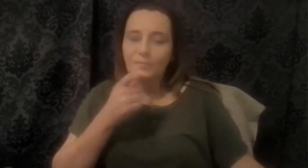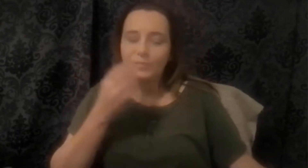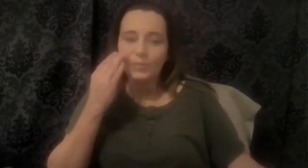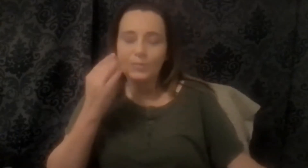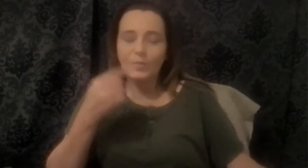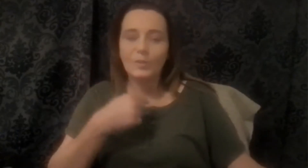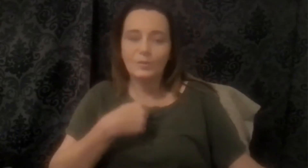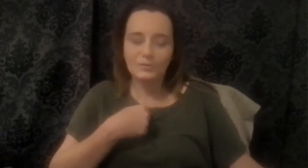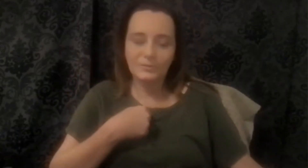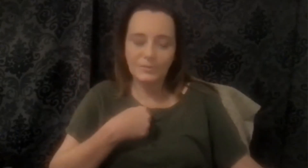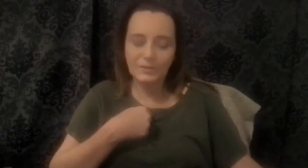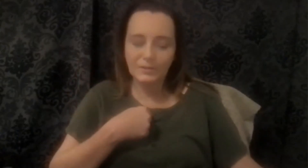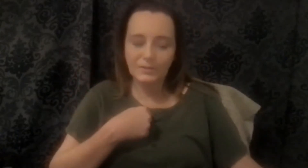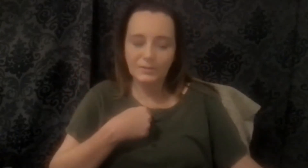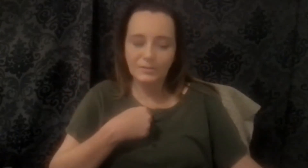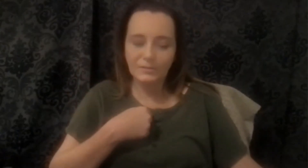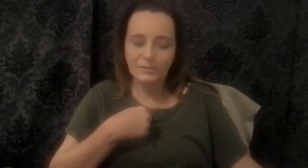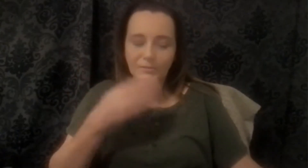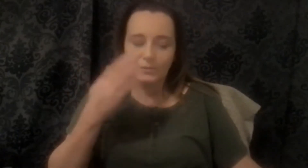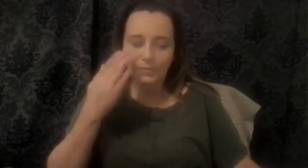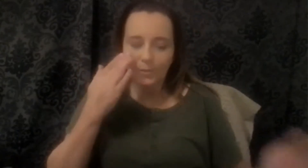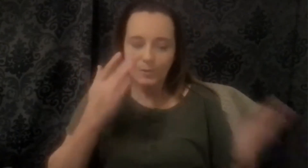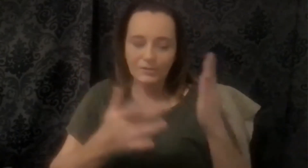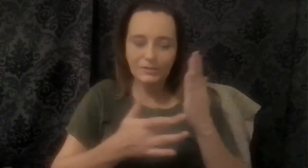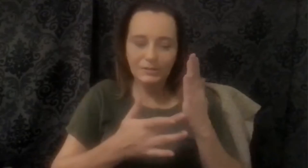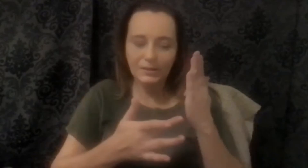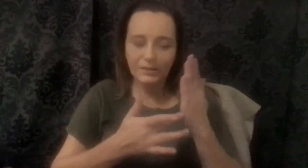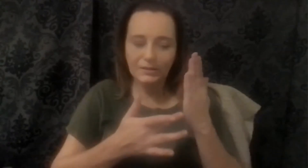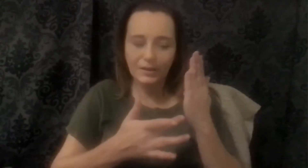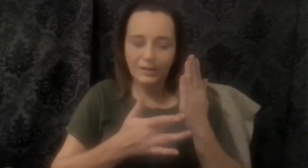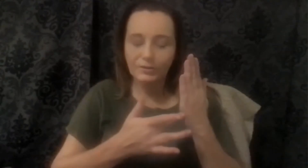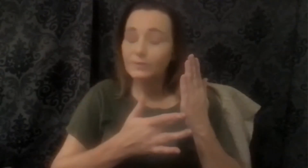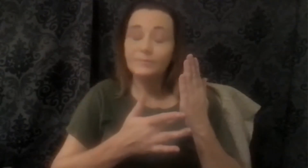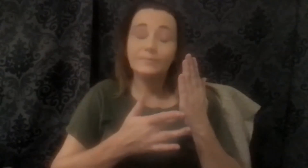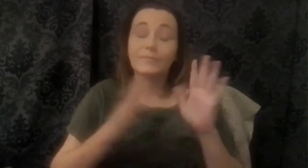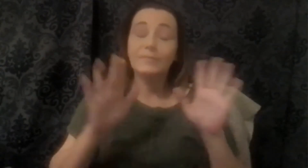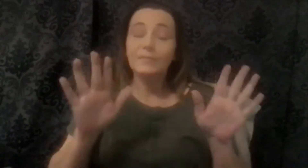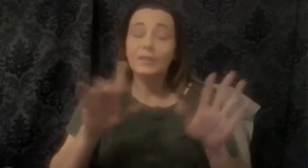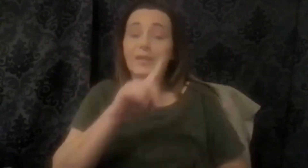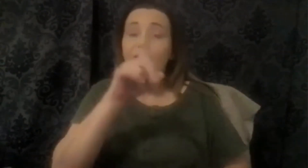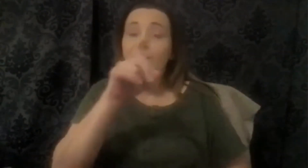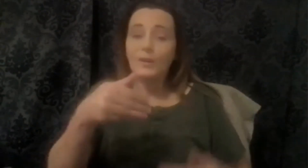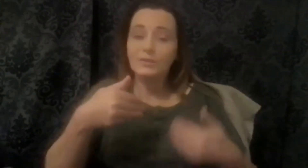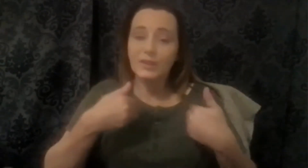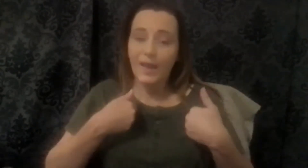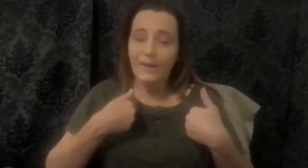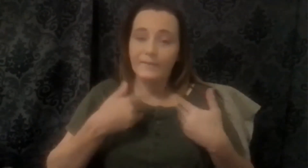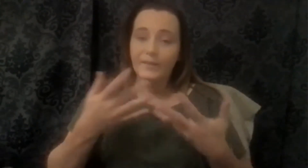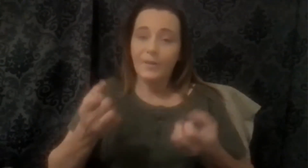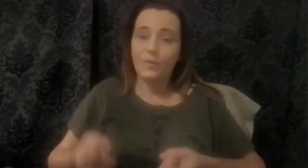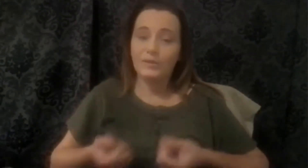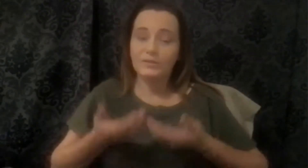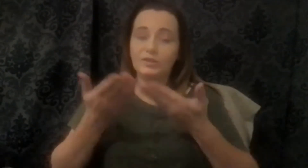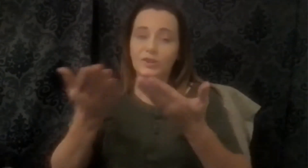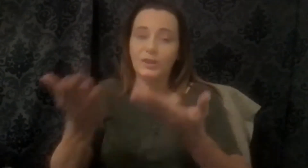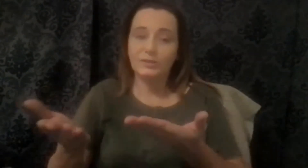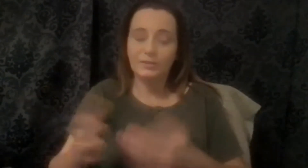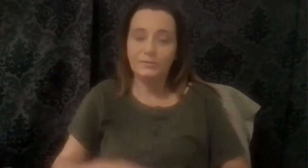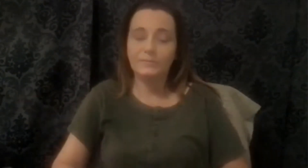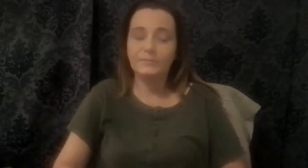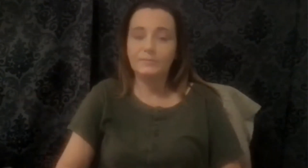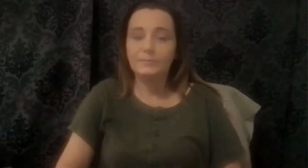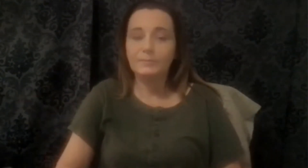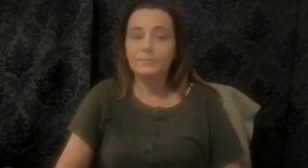program, but this technology stuff just. The question I'm having, and I wanted to make a suggestion. I'll slow down. Make a